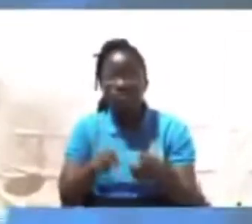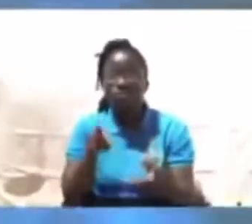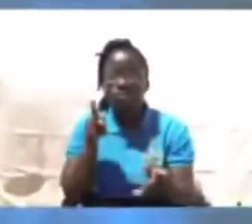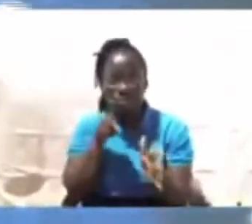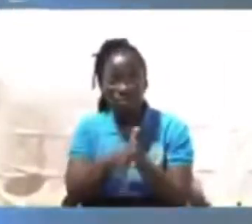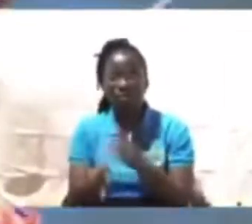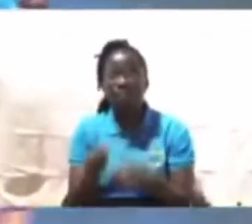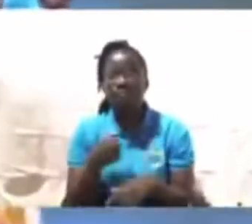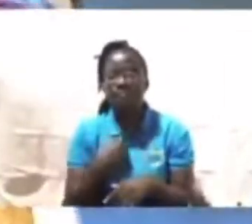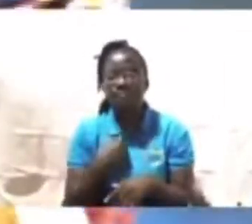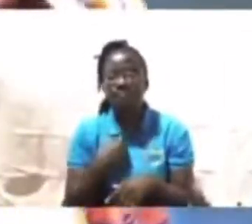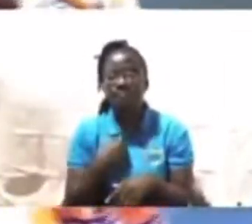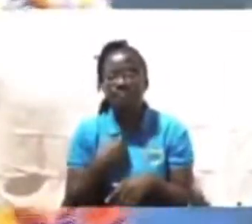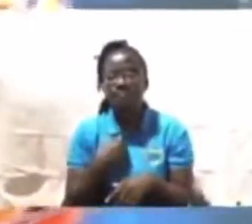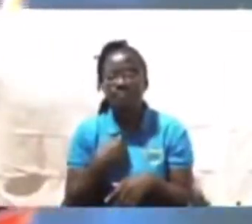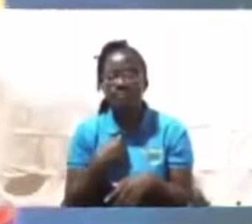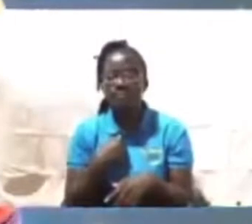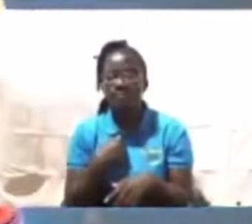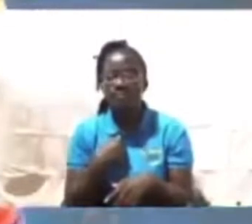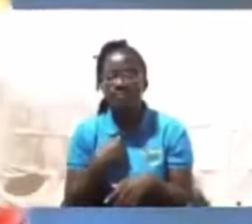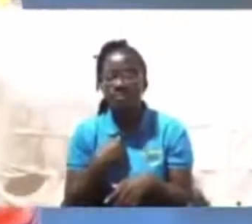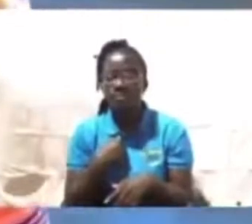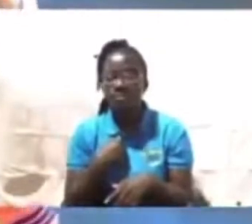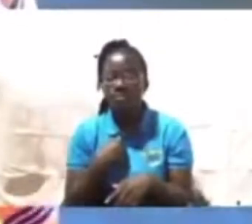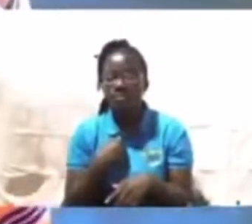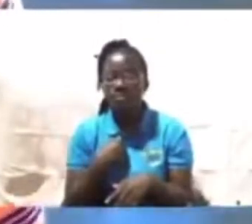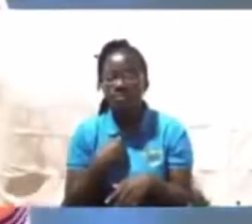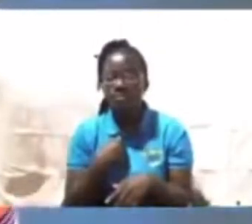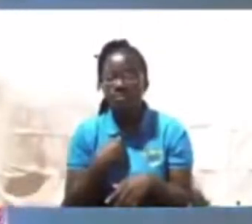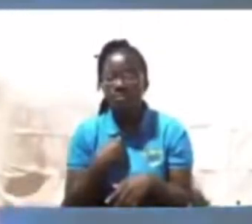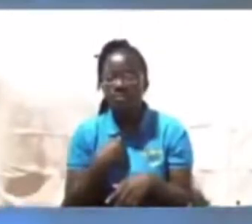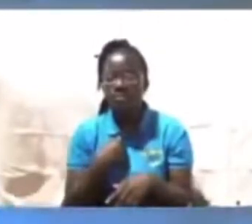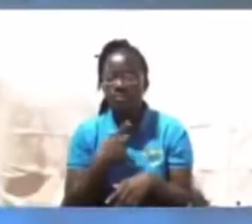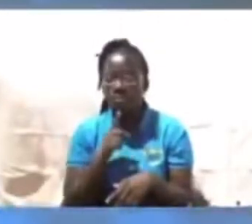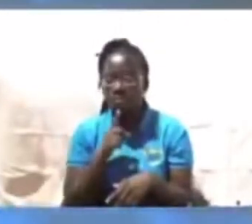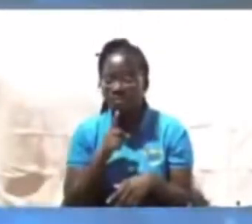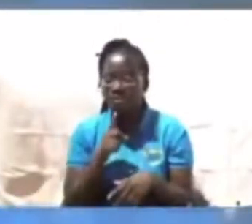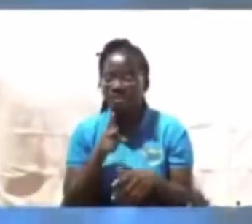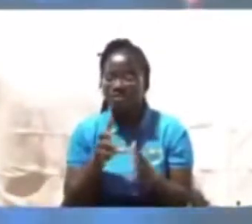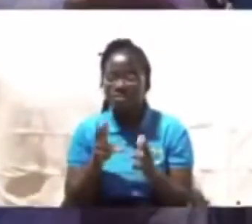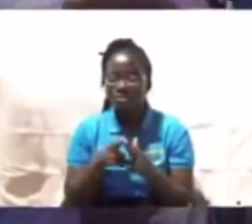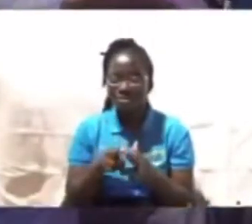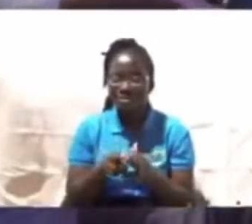omu gidi se won passe sorry for omu din duro a omu mfa nsi omo bi hu